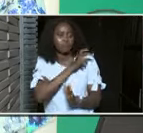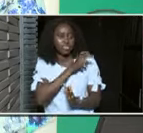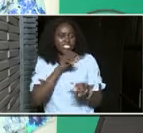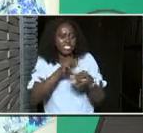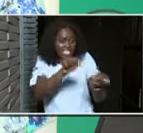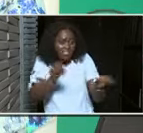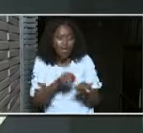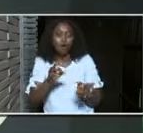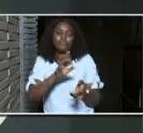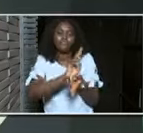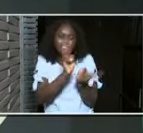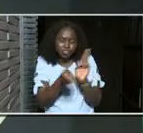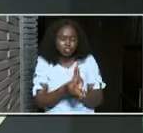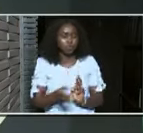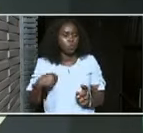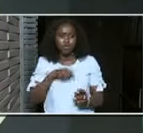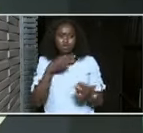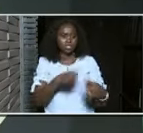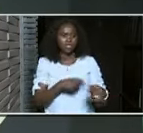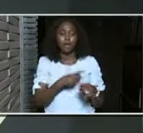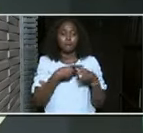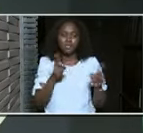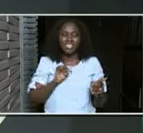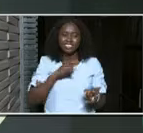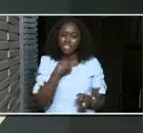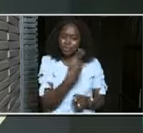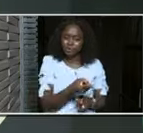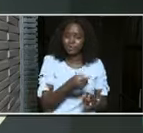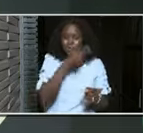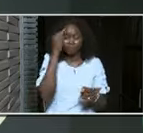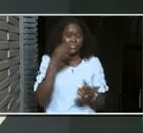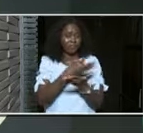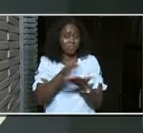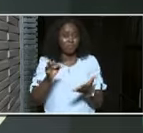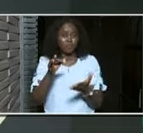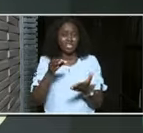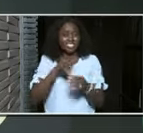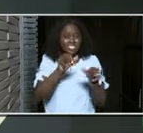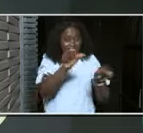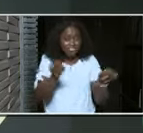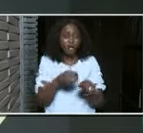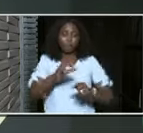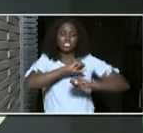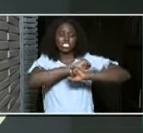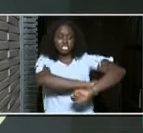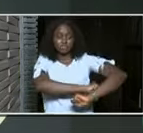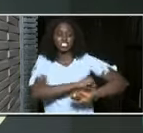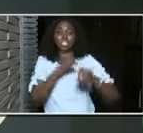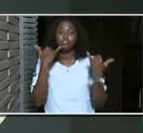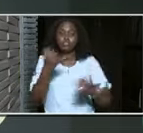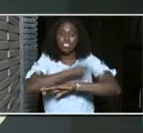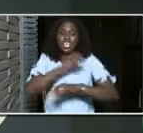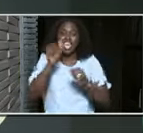against it. But as I told you, because of the failure in terms of security today, everybody,